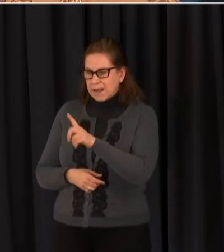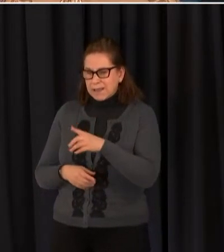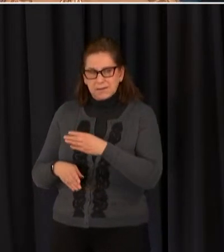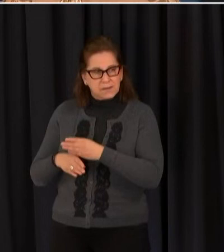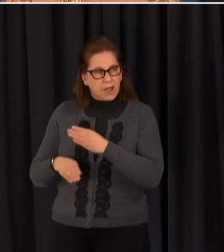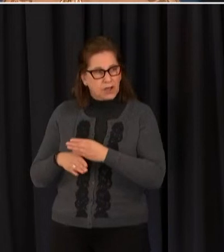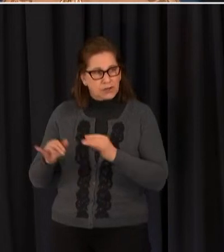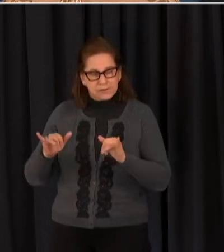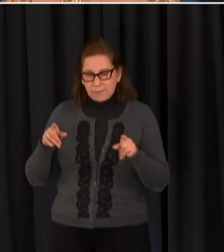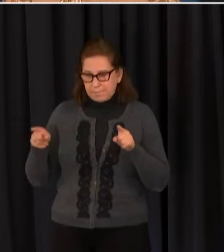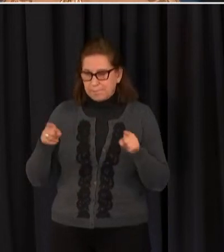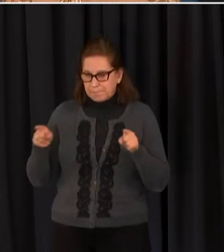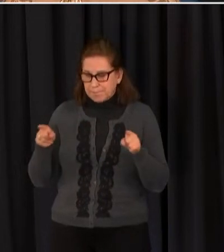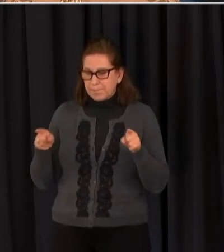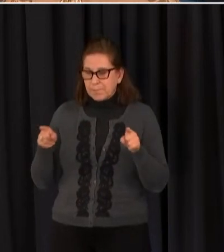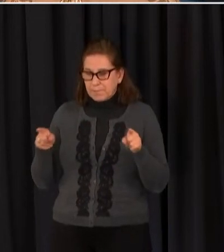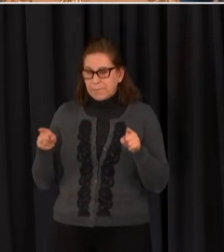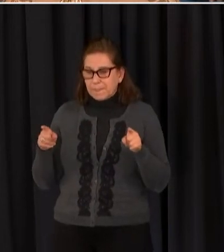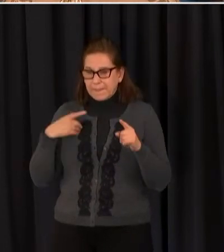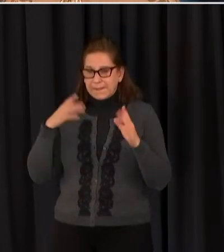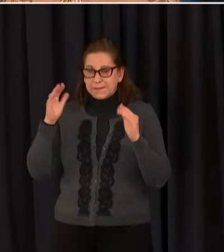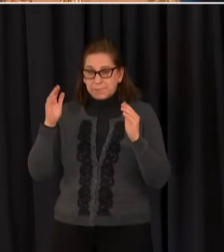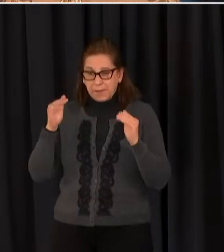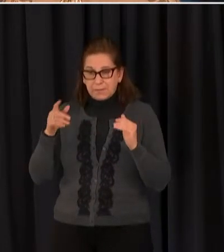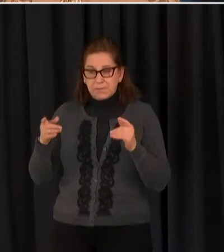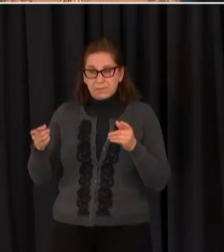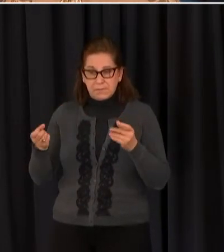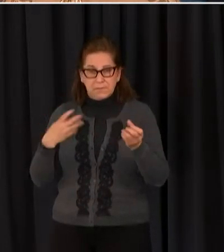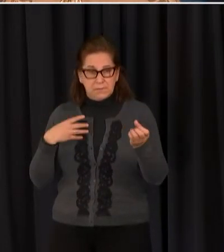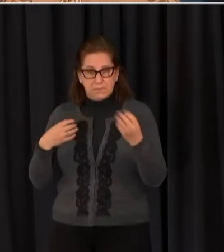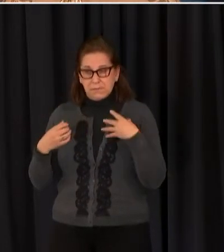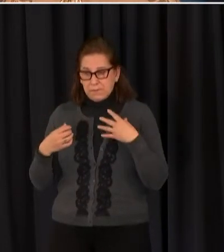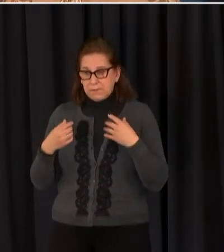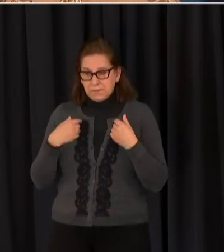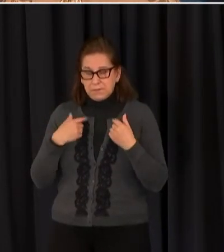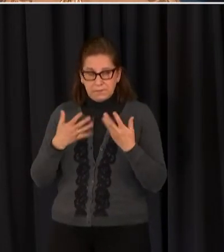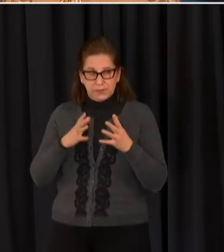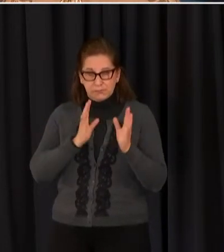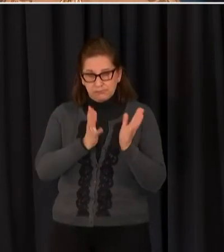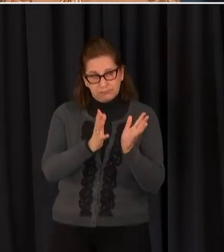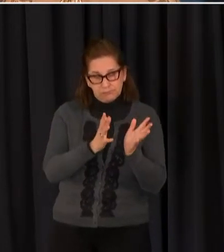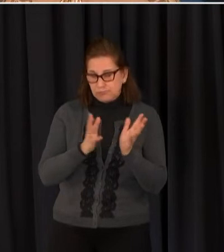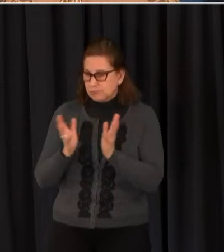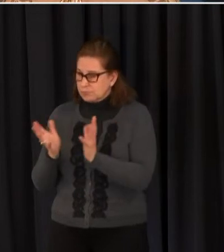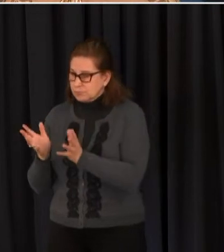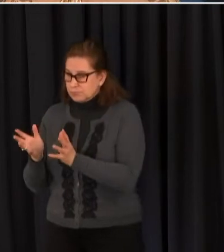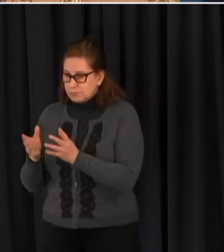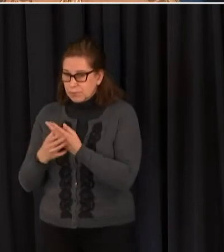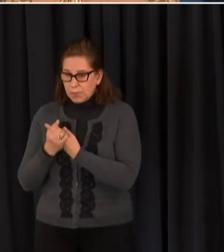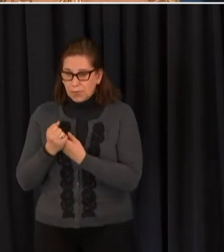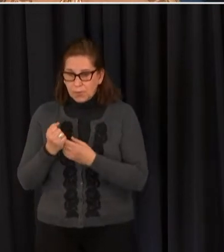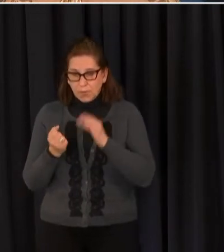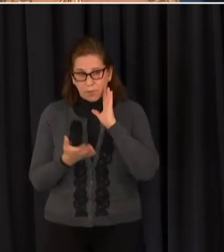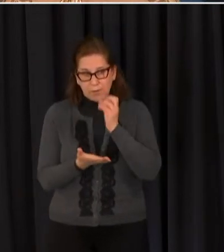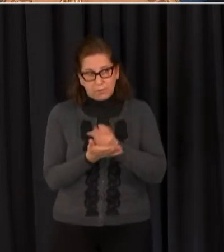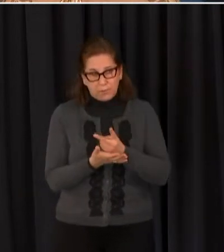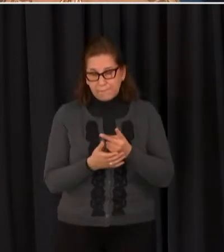their plans that we have been talking to them both, will be approved as early as today.